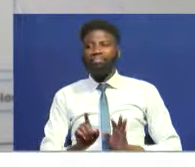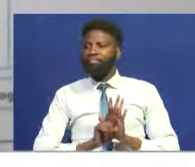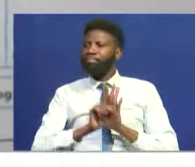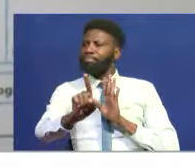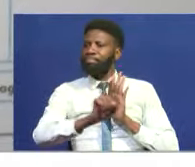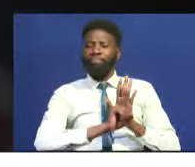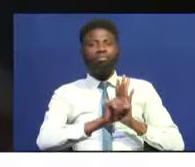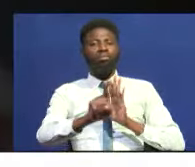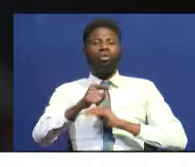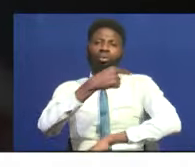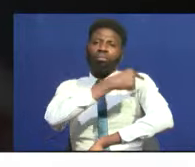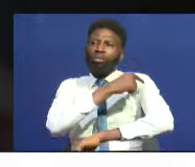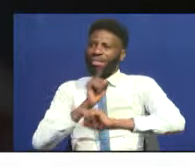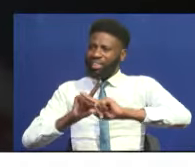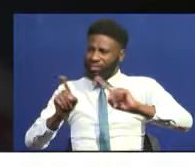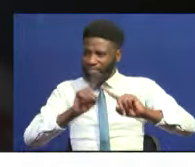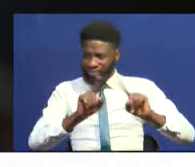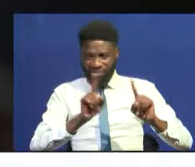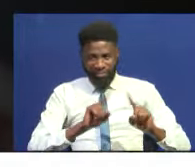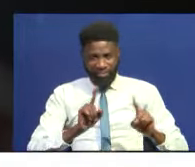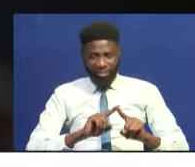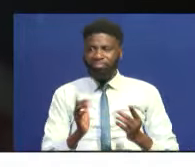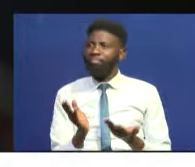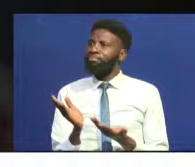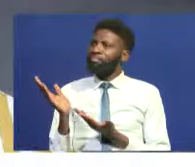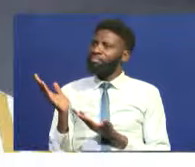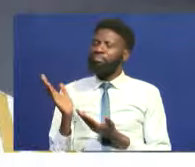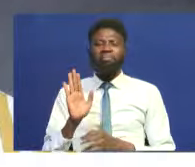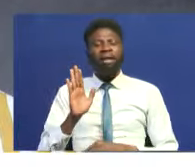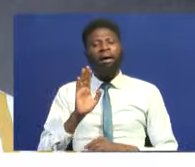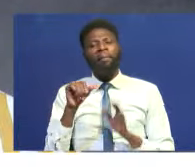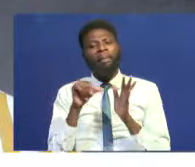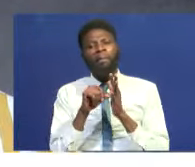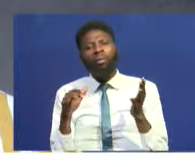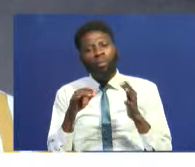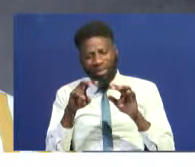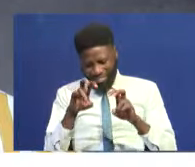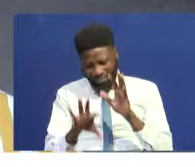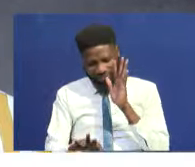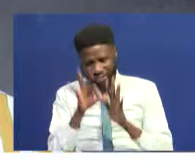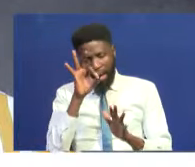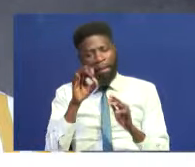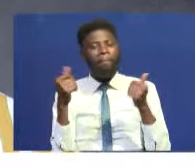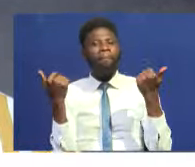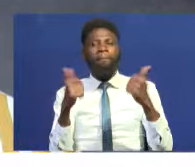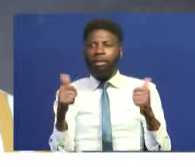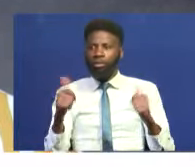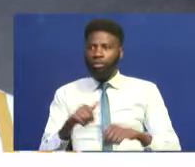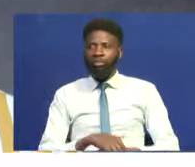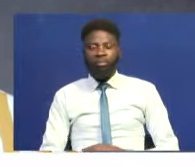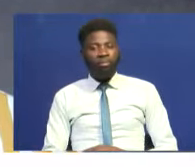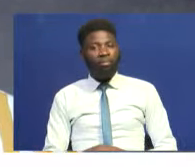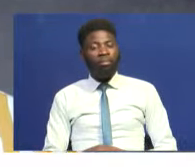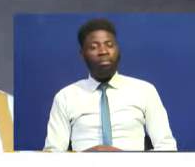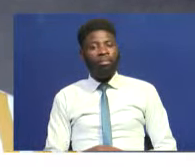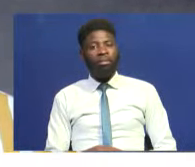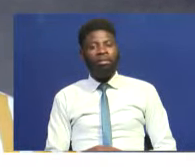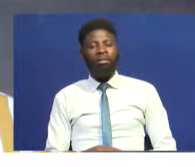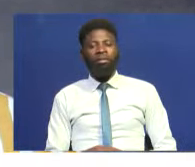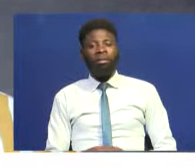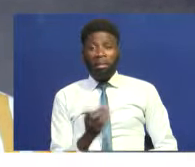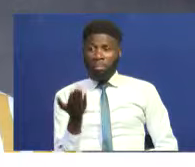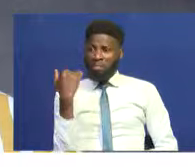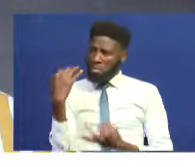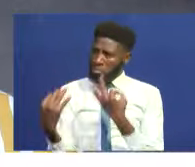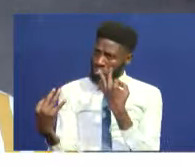various hospitals, the cause of his suffering remained a mystery. Unfortunately, there was nothing much. We were only